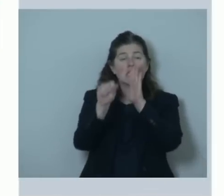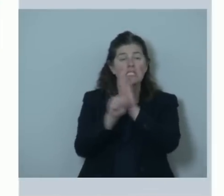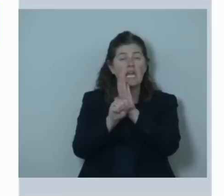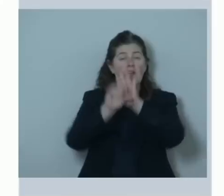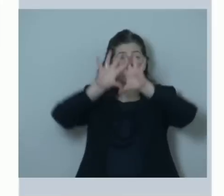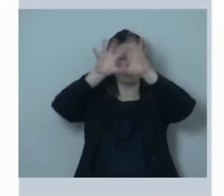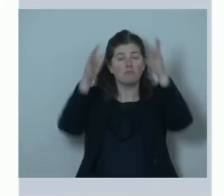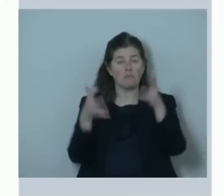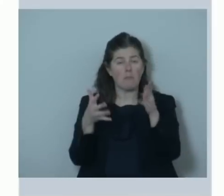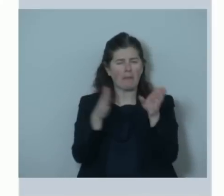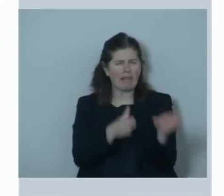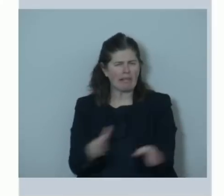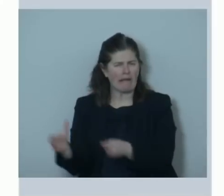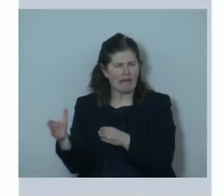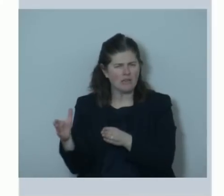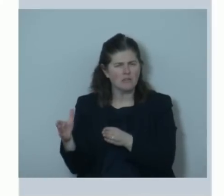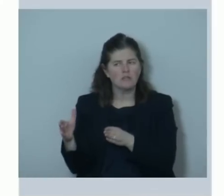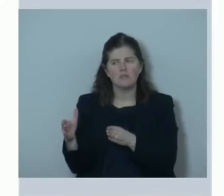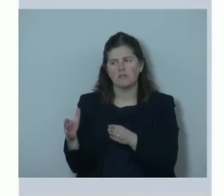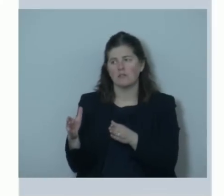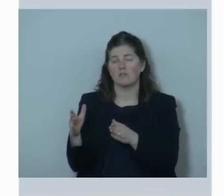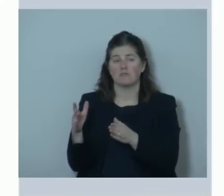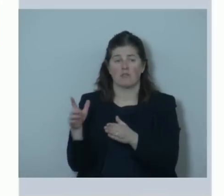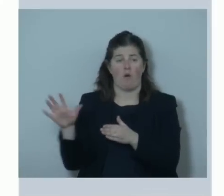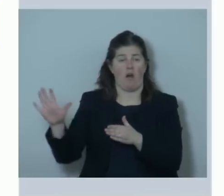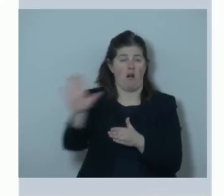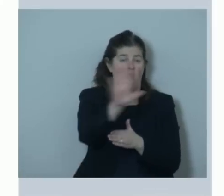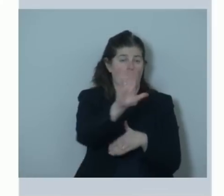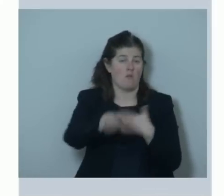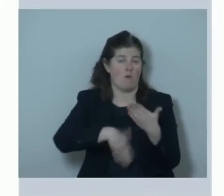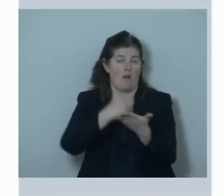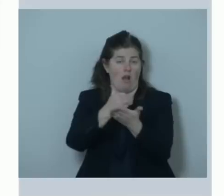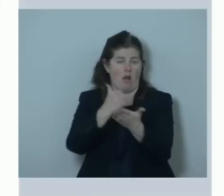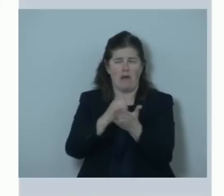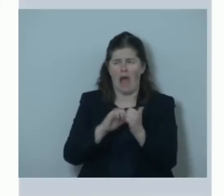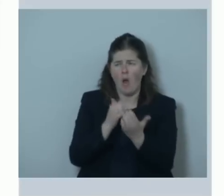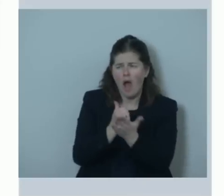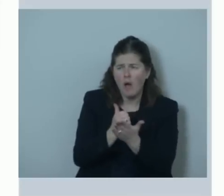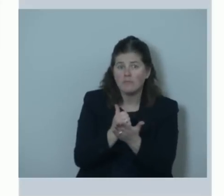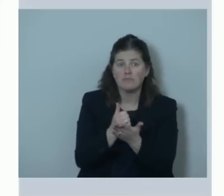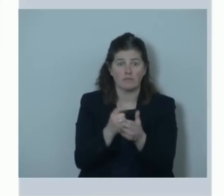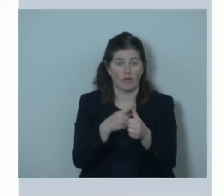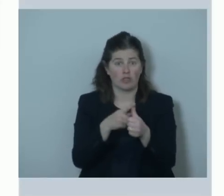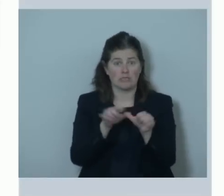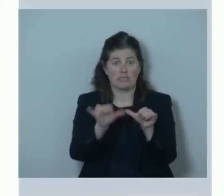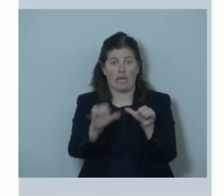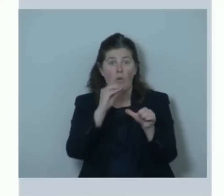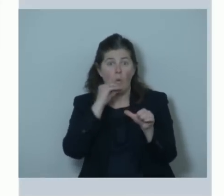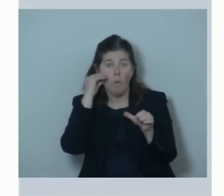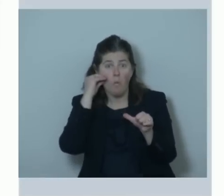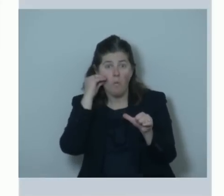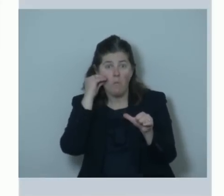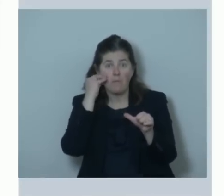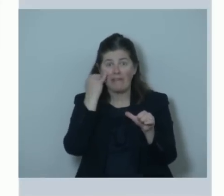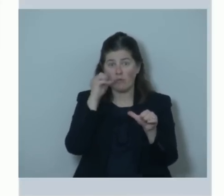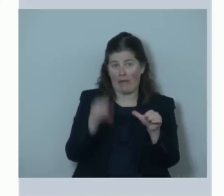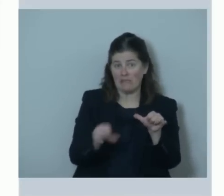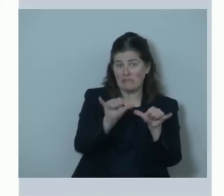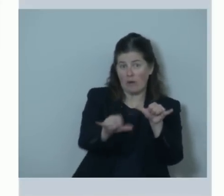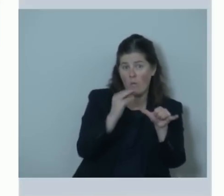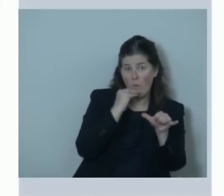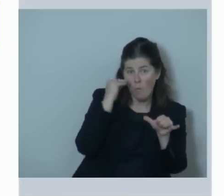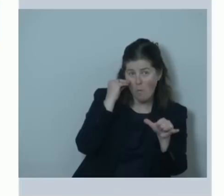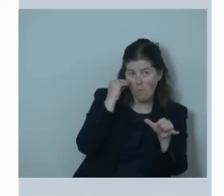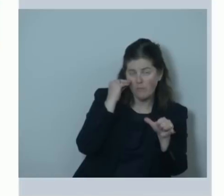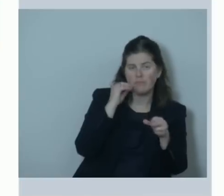do this productively, because we're going to need everybody helping. How do you help? Stay home, where you can and when you can. And